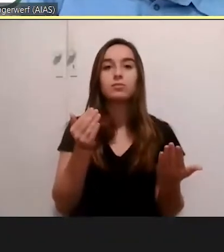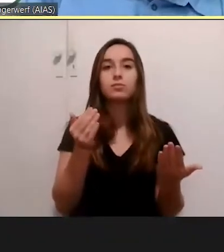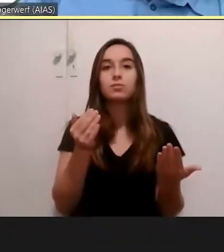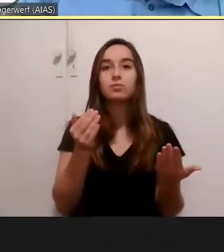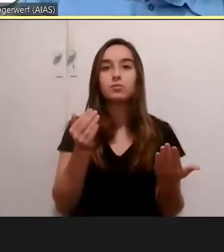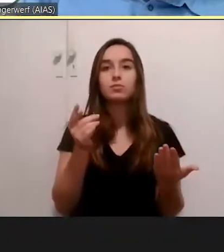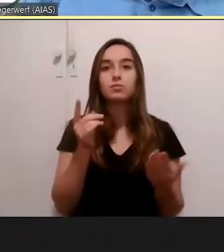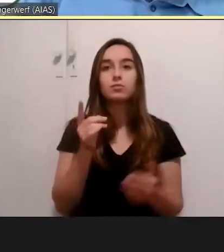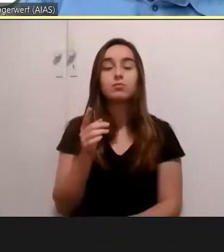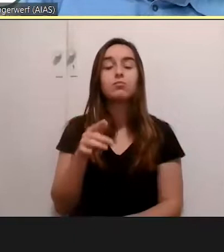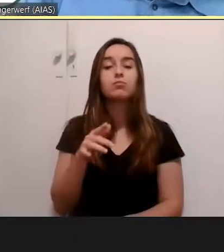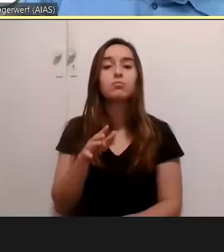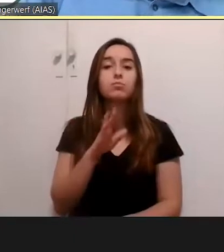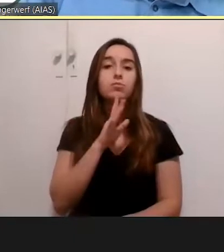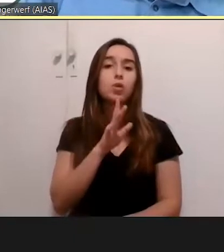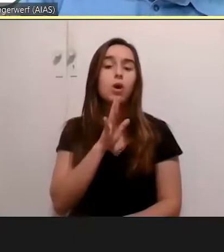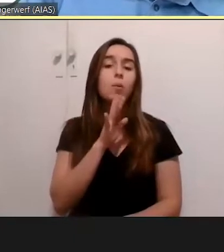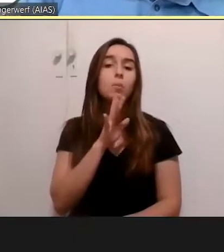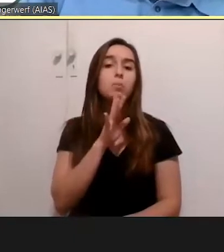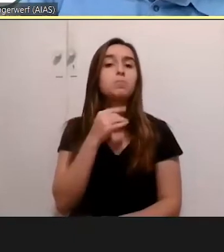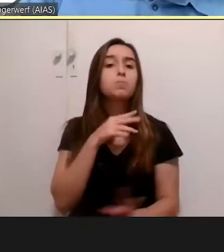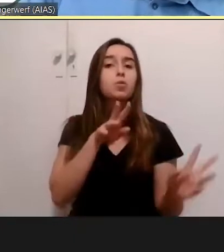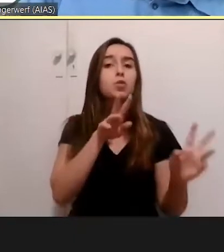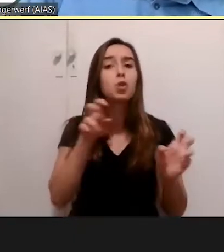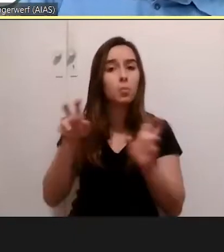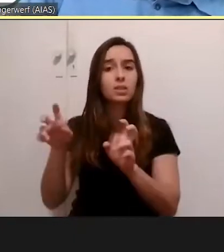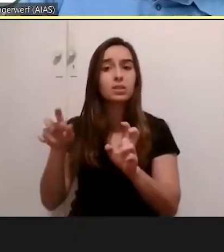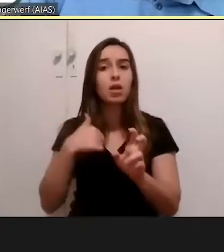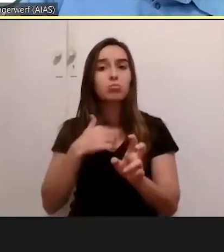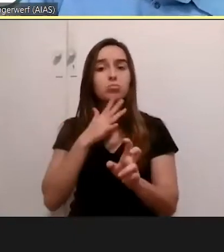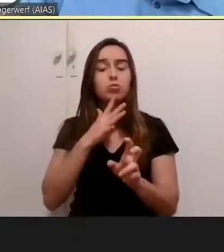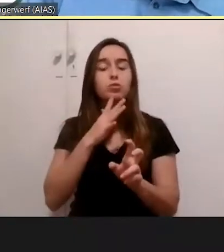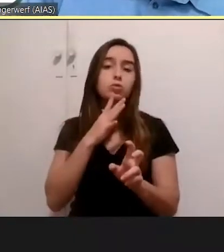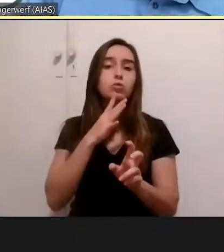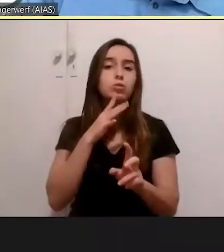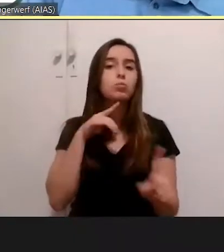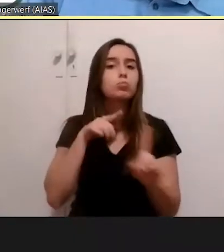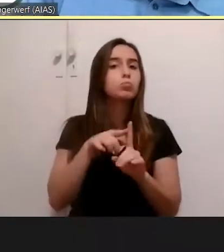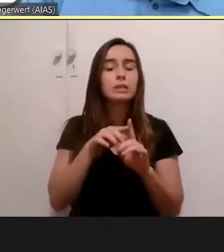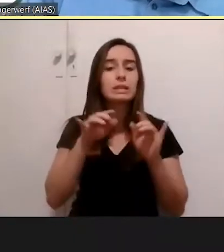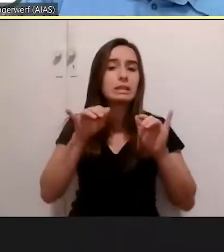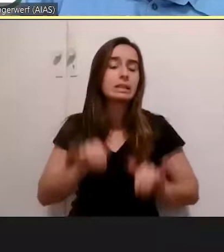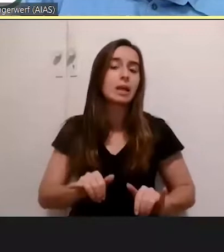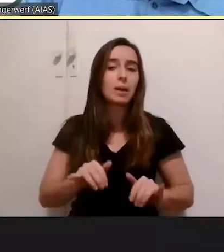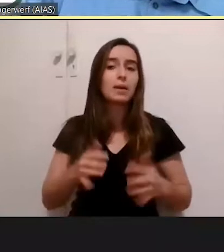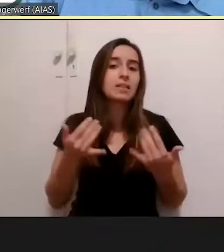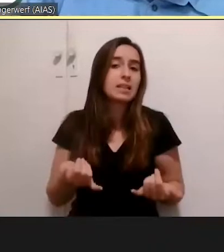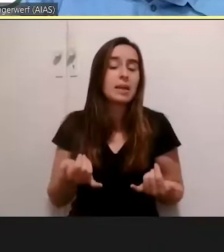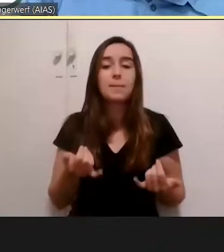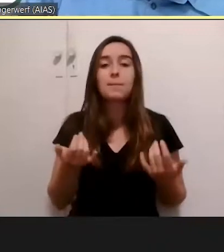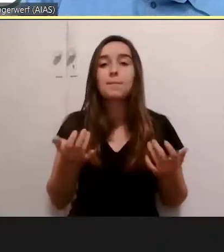topics that I would like to discuss as well with you today. But that's not a problem. I think it's just a complementary